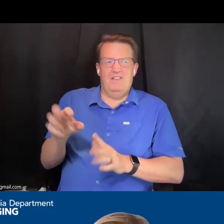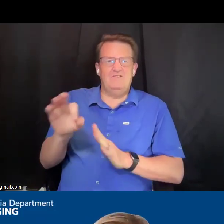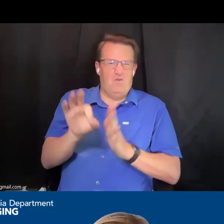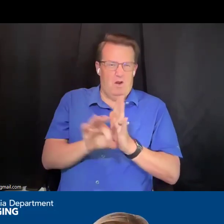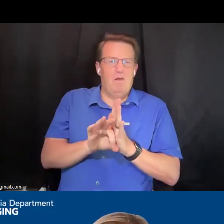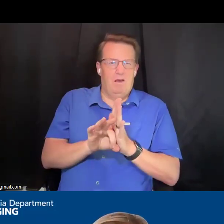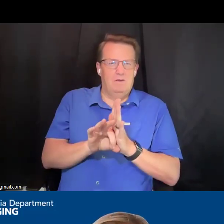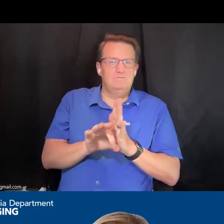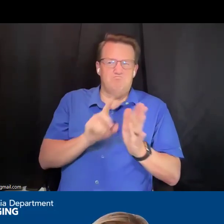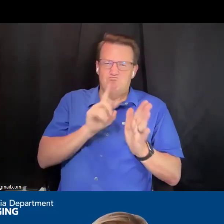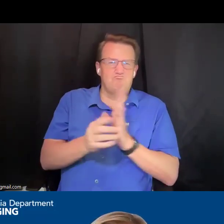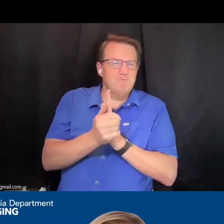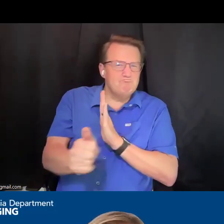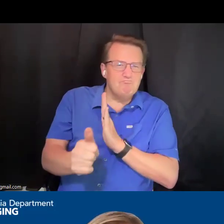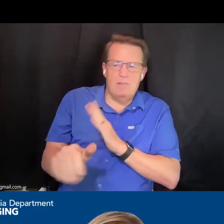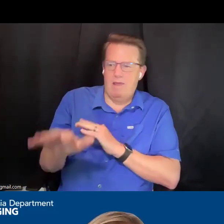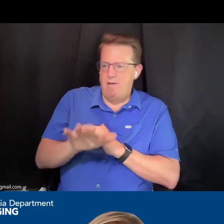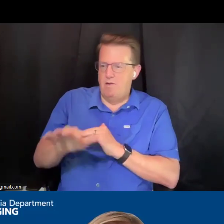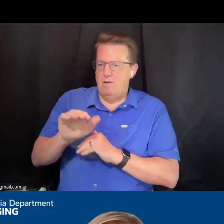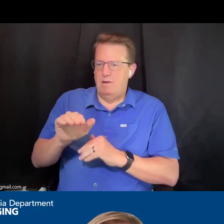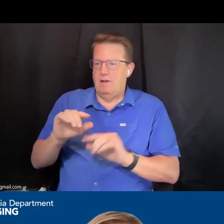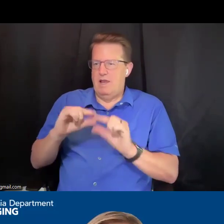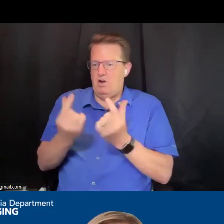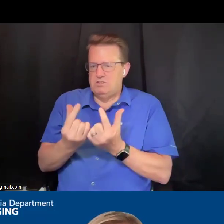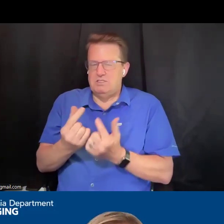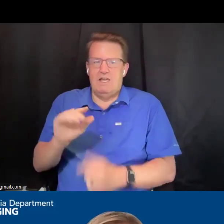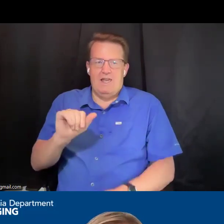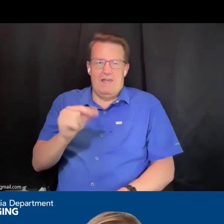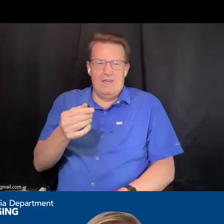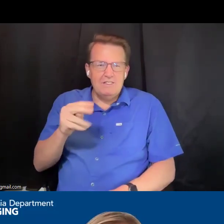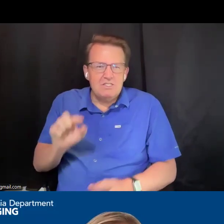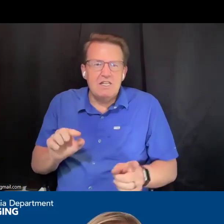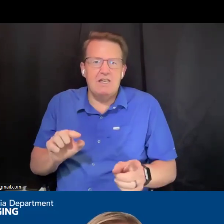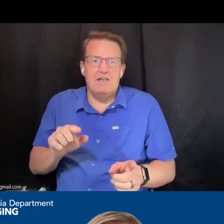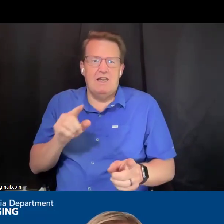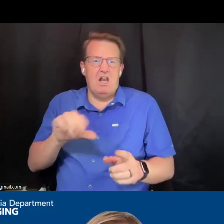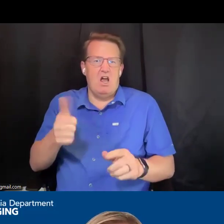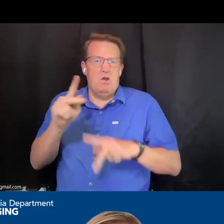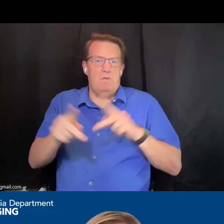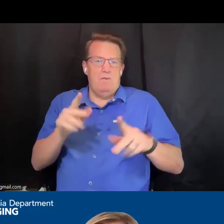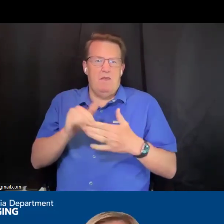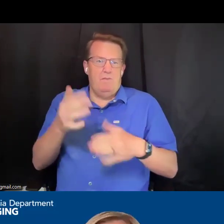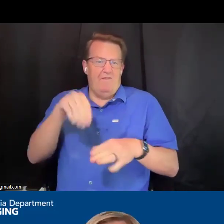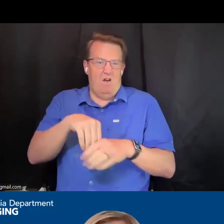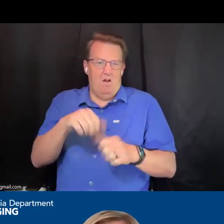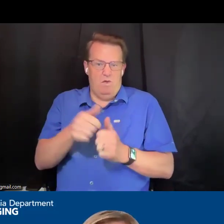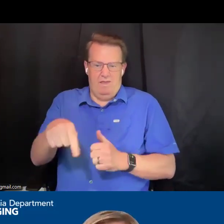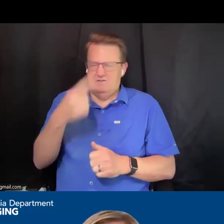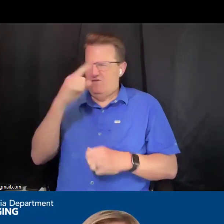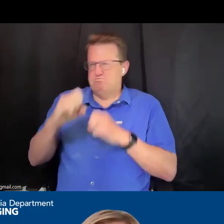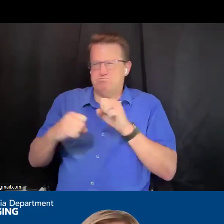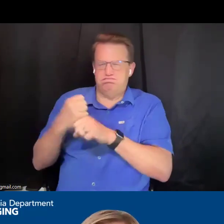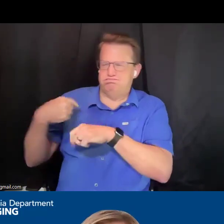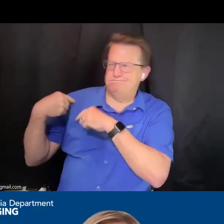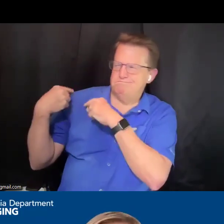area agencies on aging, and other partners who have been engaged in this dialogue for years. We also expect to